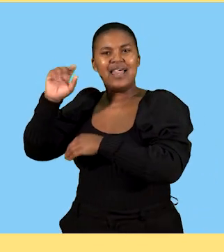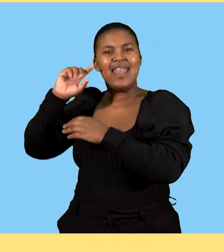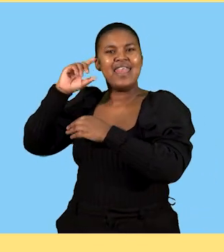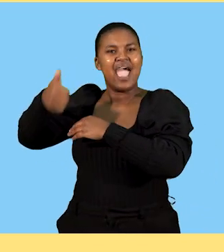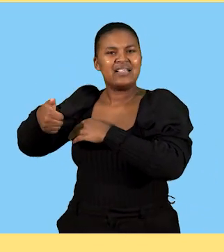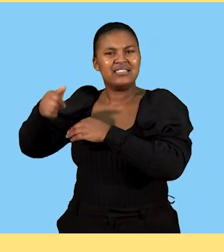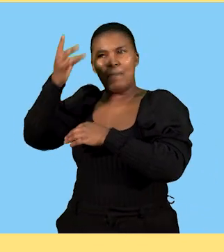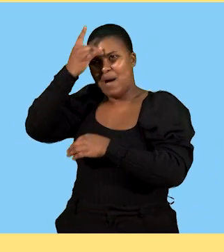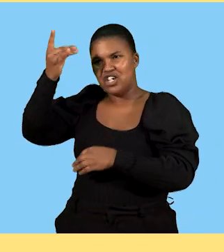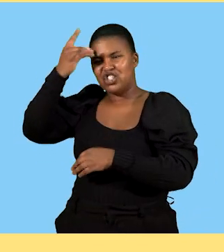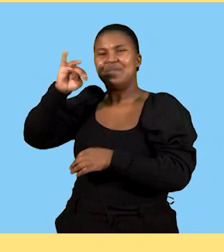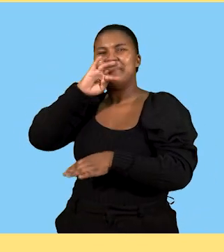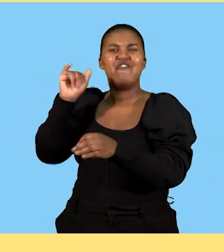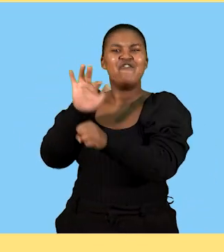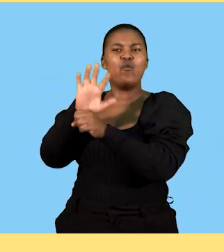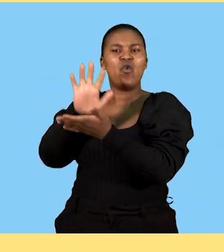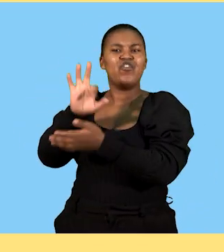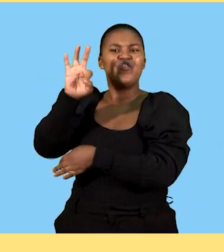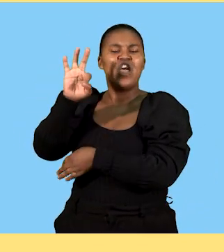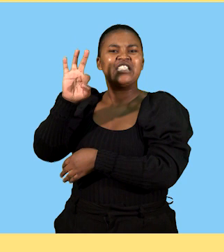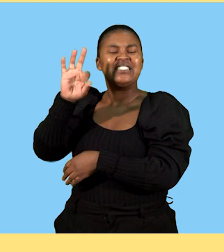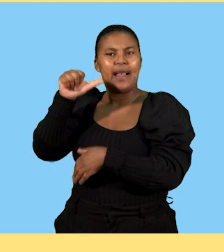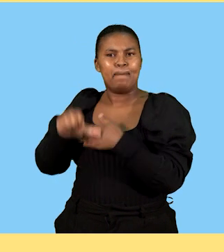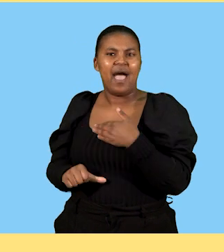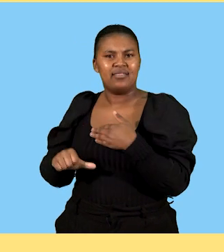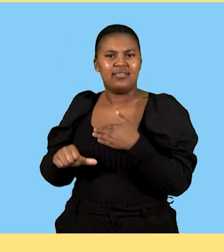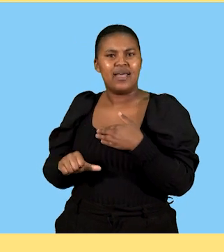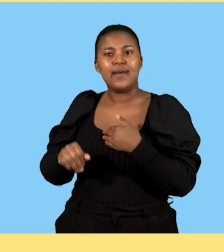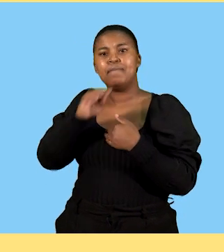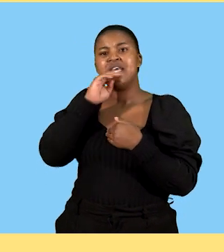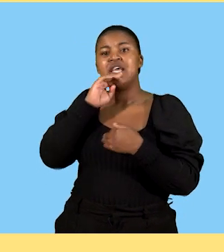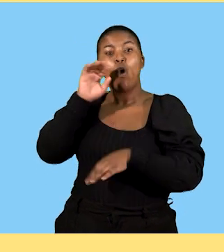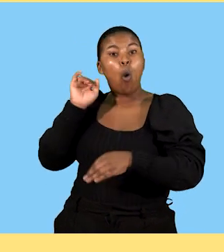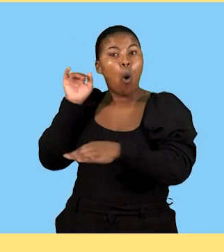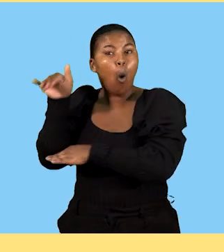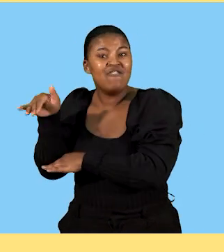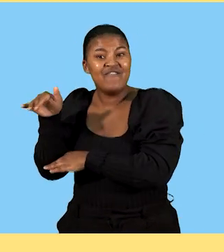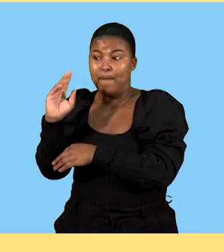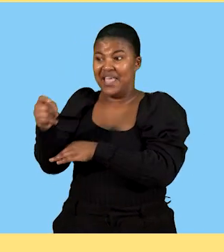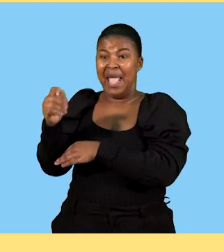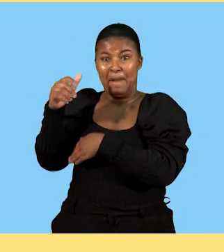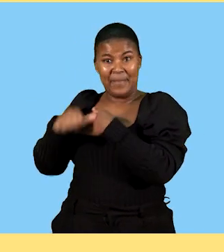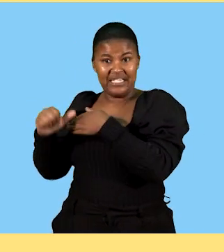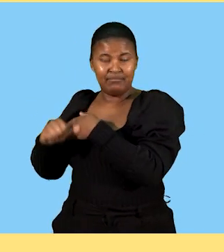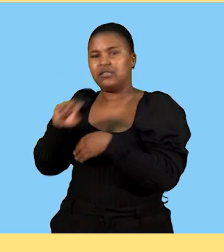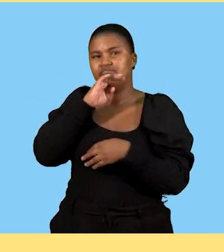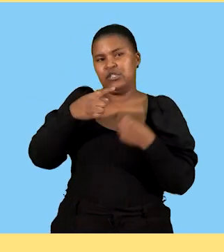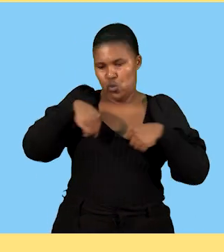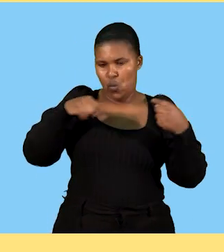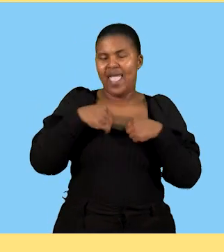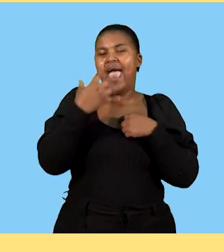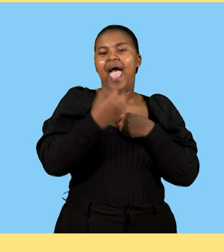for 13 months. Once we pay for more months, it means we now have a